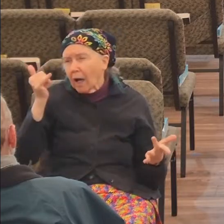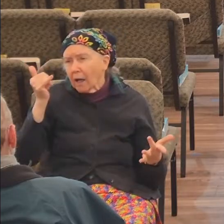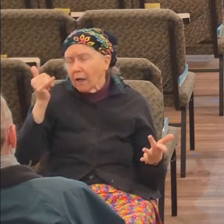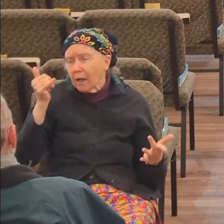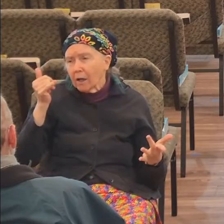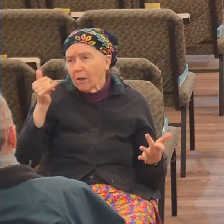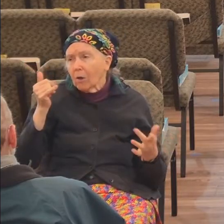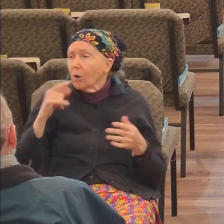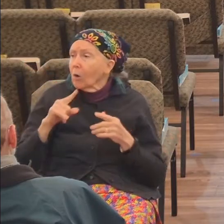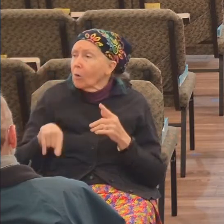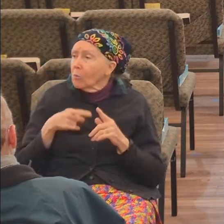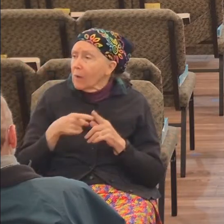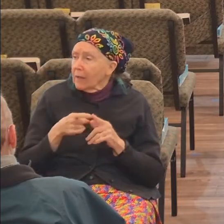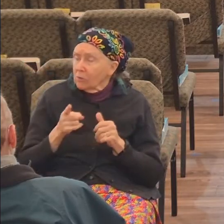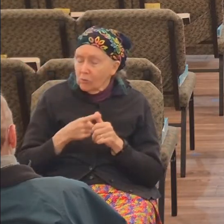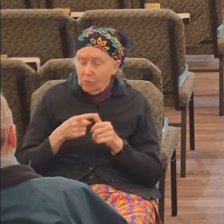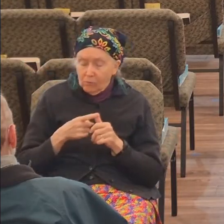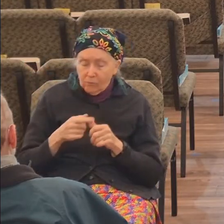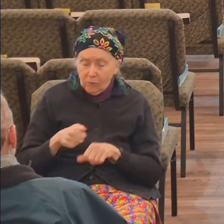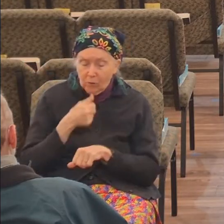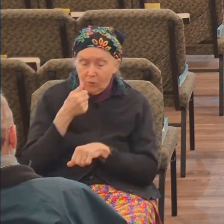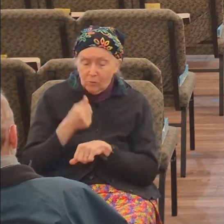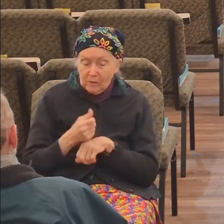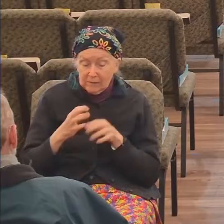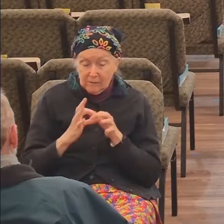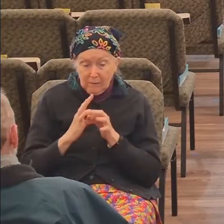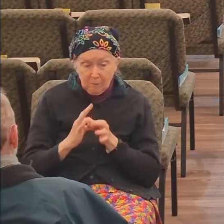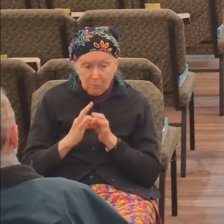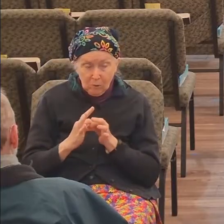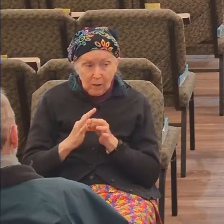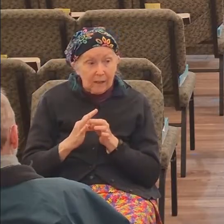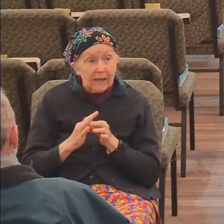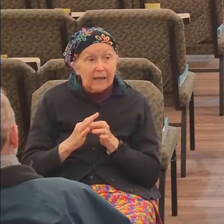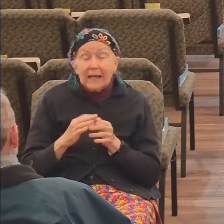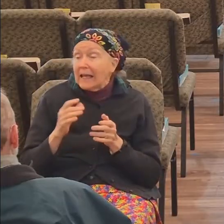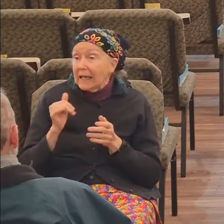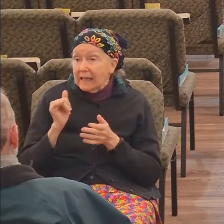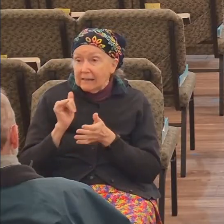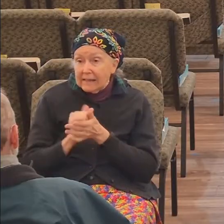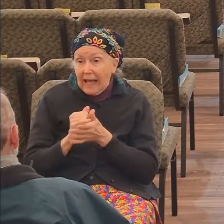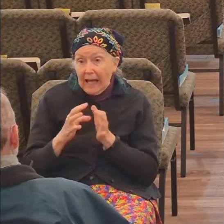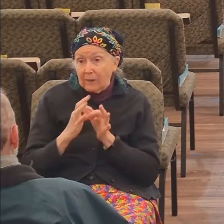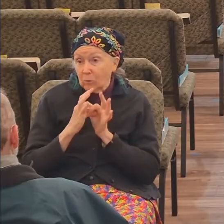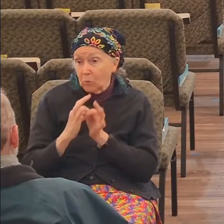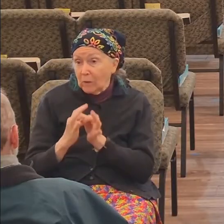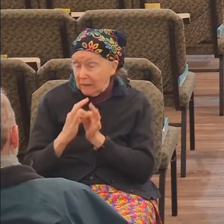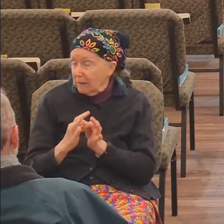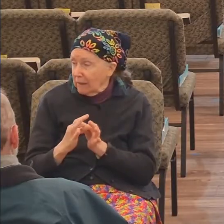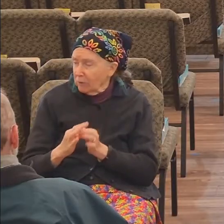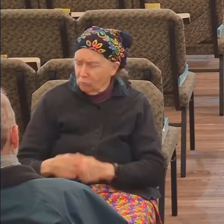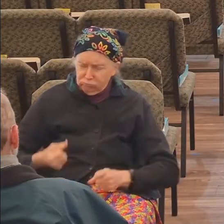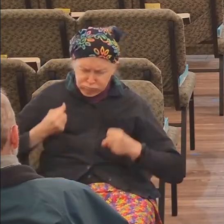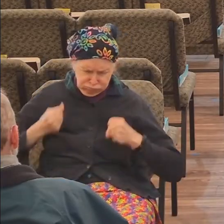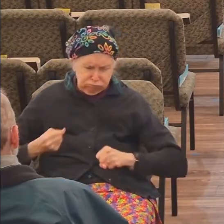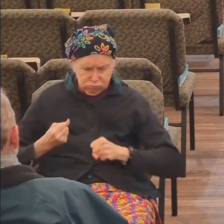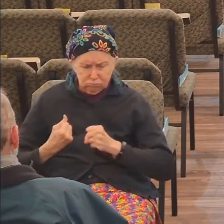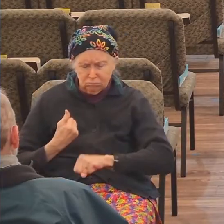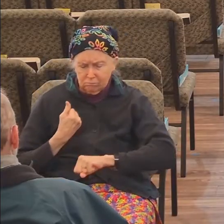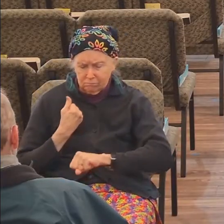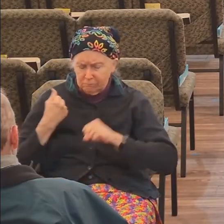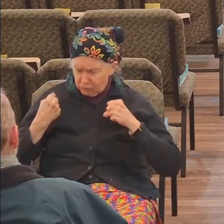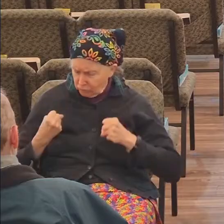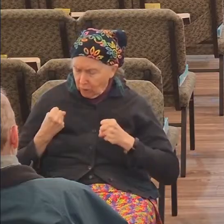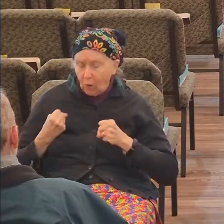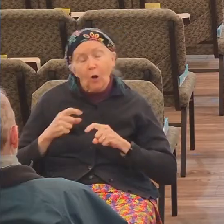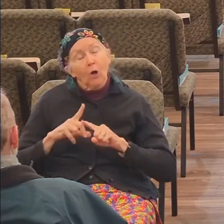When you first establish relationships, are those relationships automatically, most of the time, are they automatically rock solid?